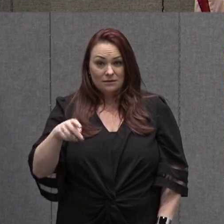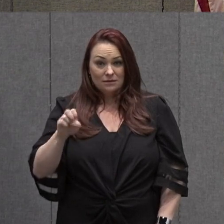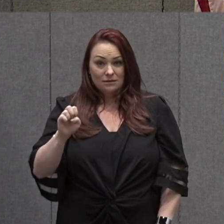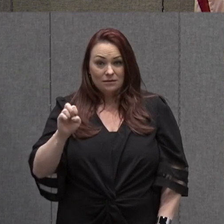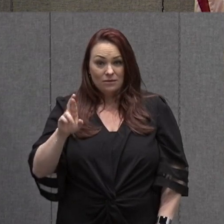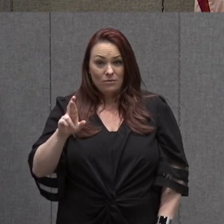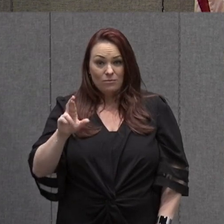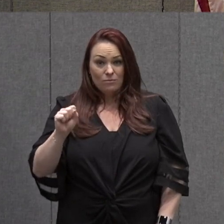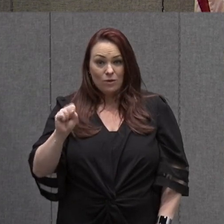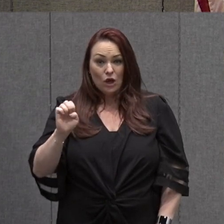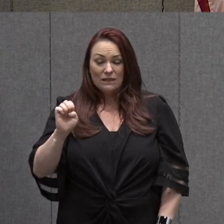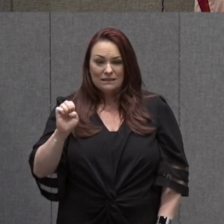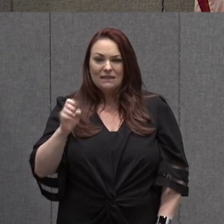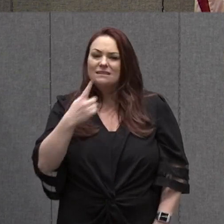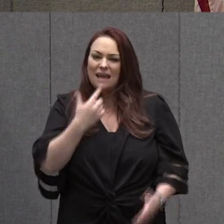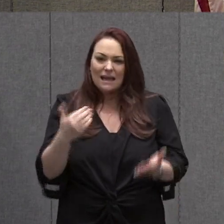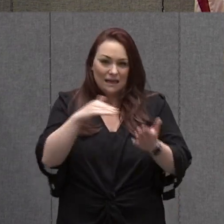word again with me.